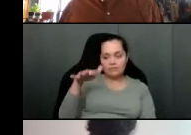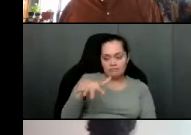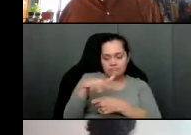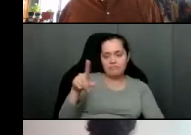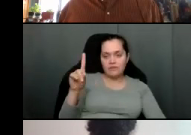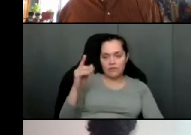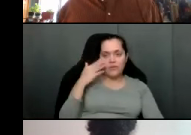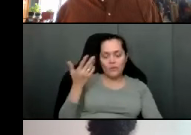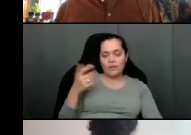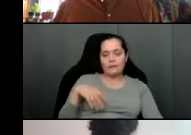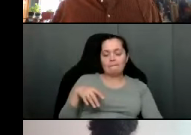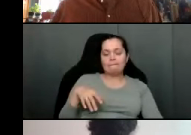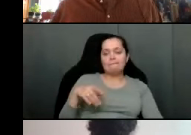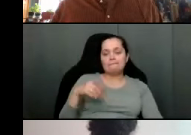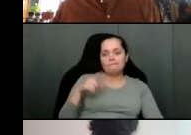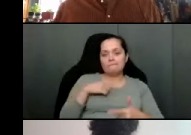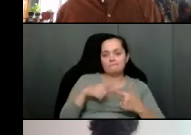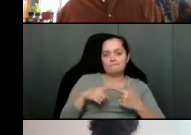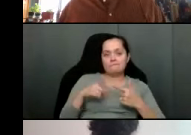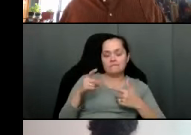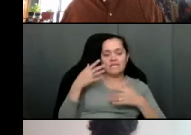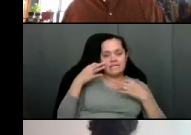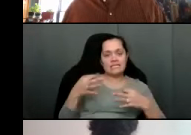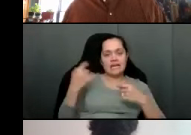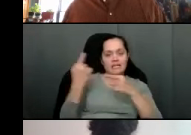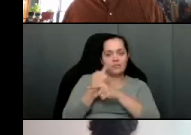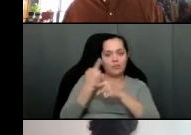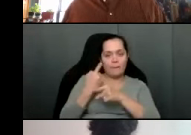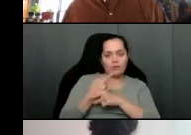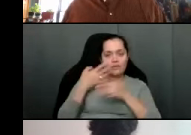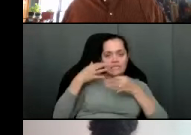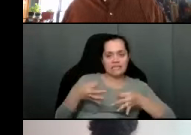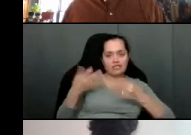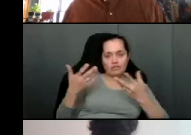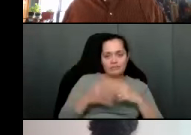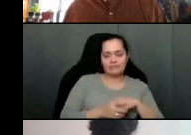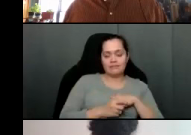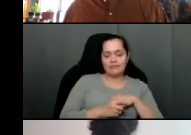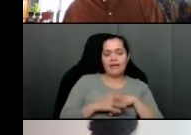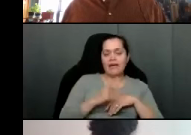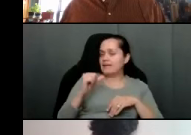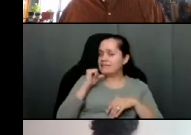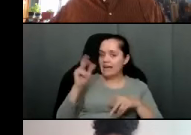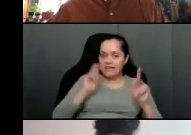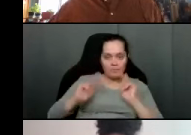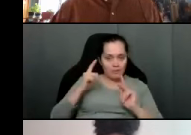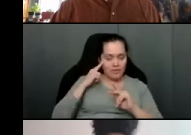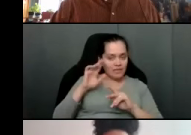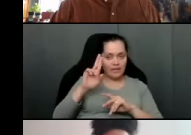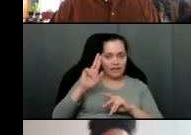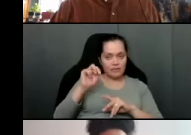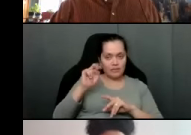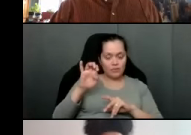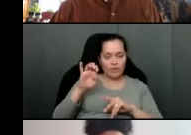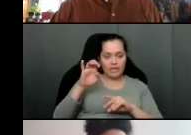is, so that they can, yeah, make good decisions. And it's not the people who think that Ukraine is